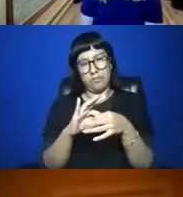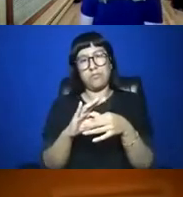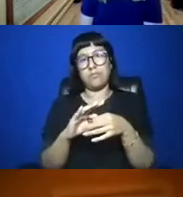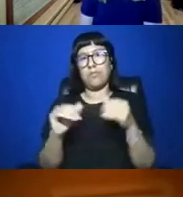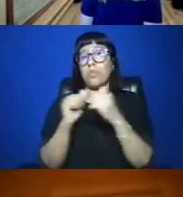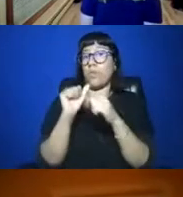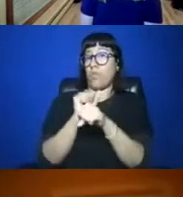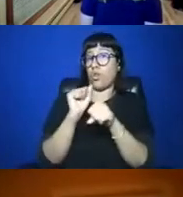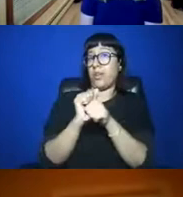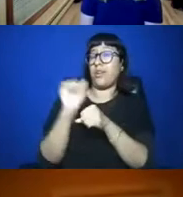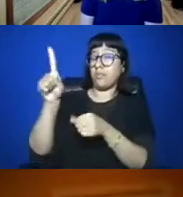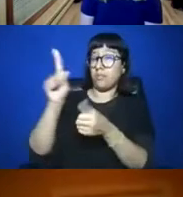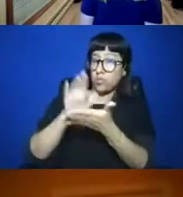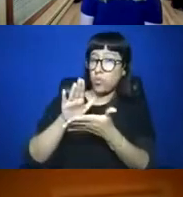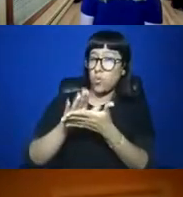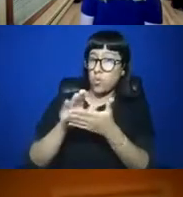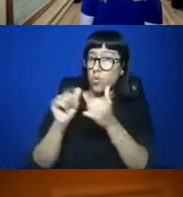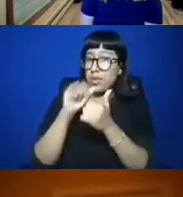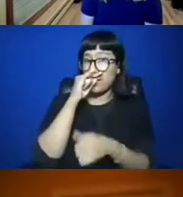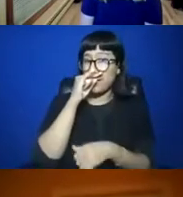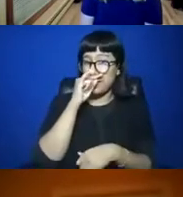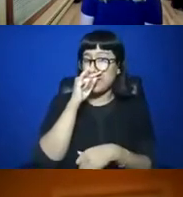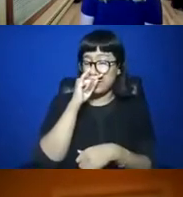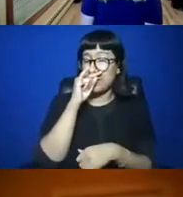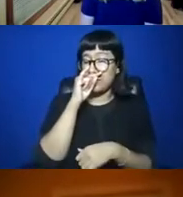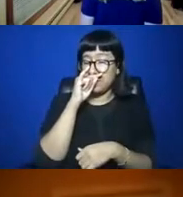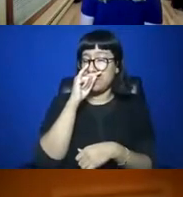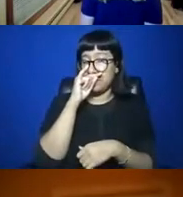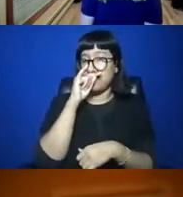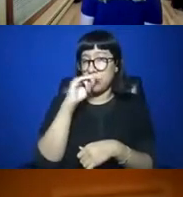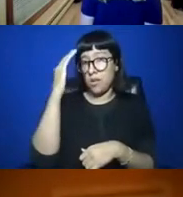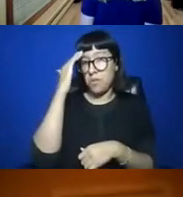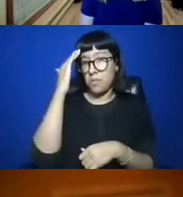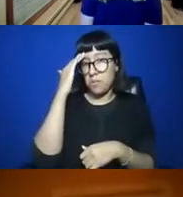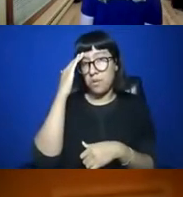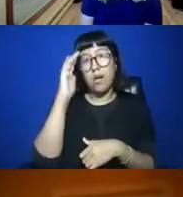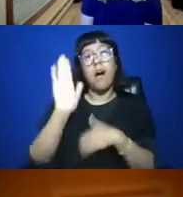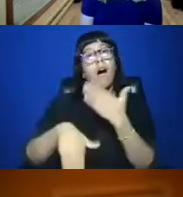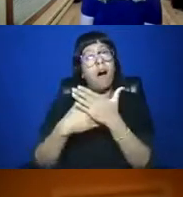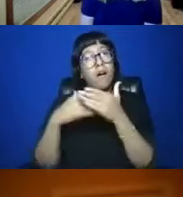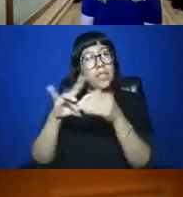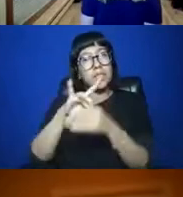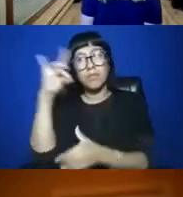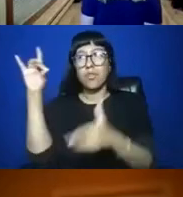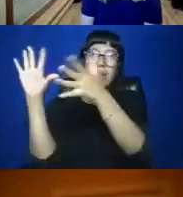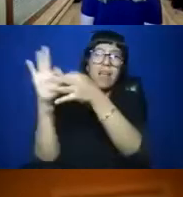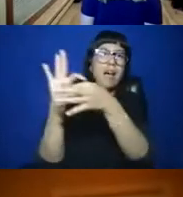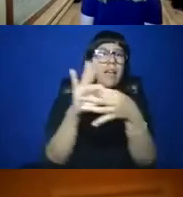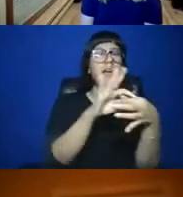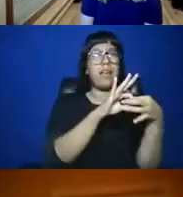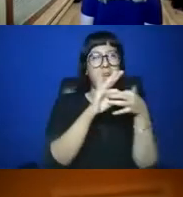working at school with the kids, you know, all the spirit connect.